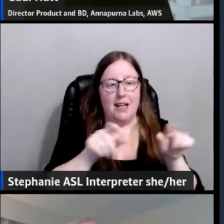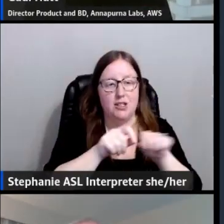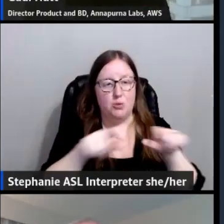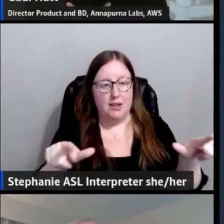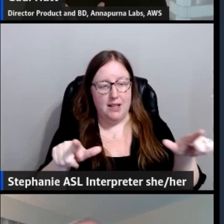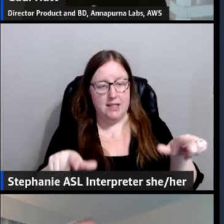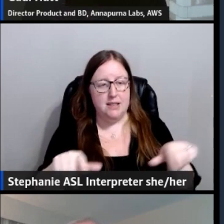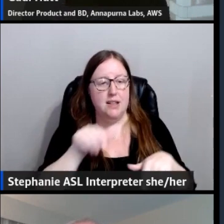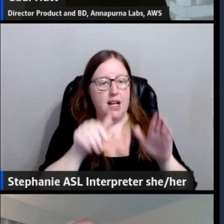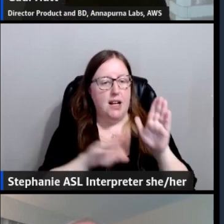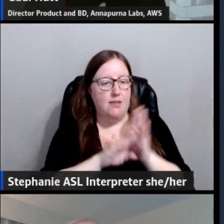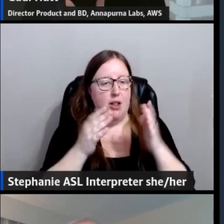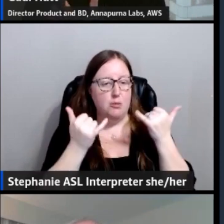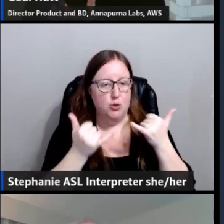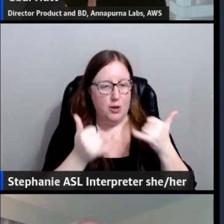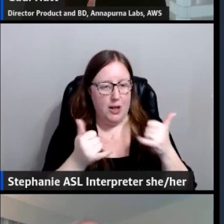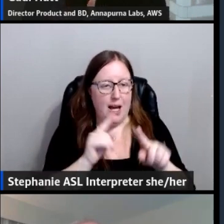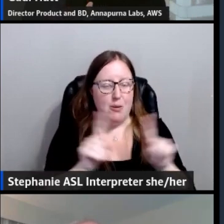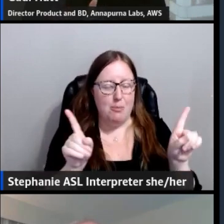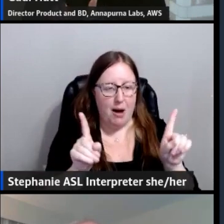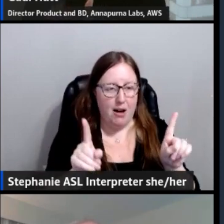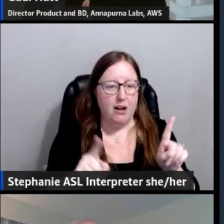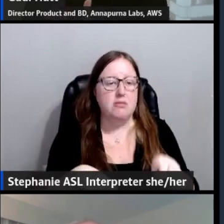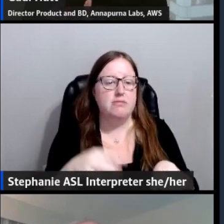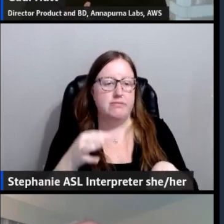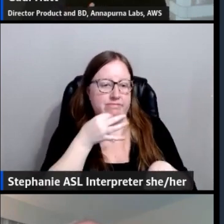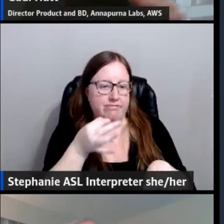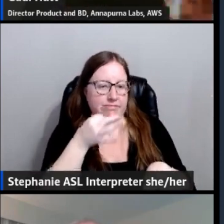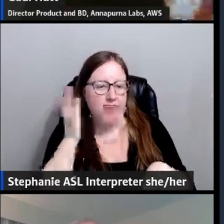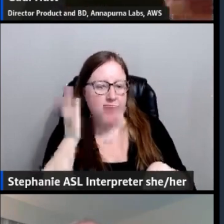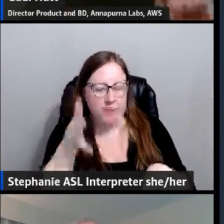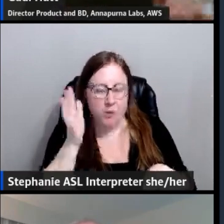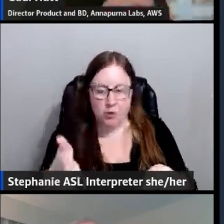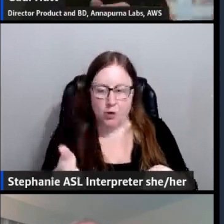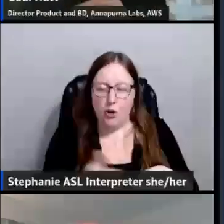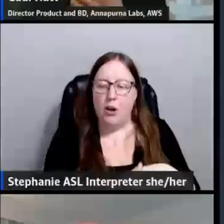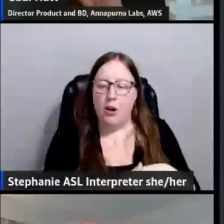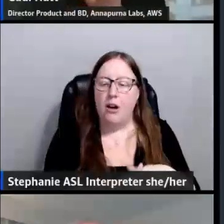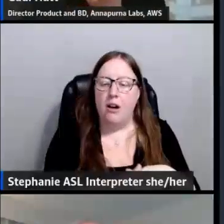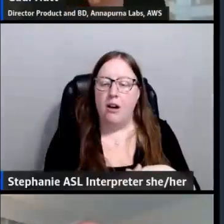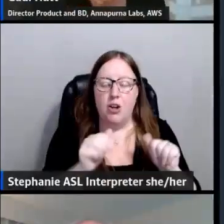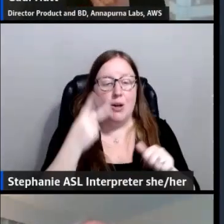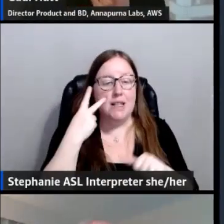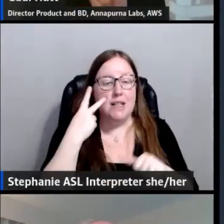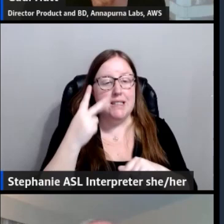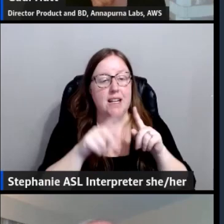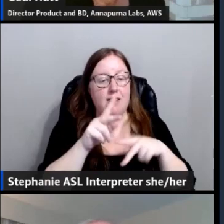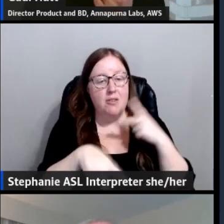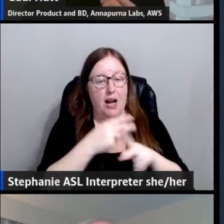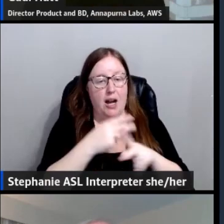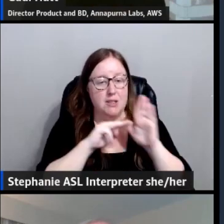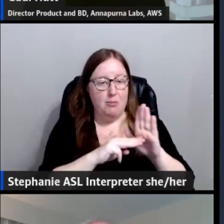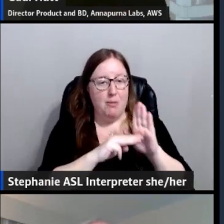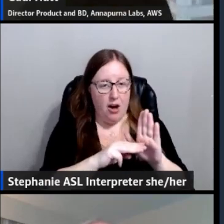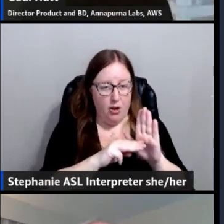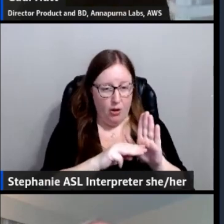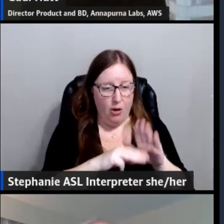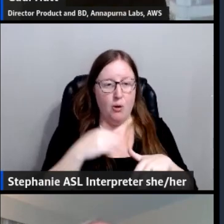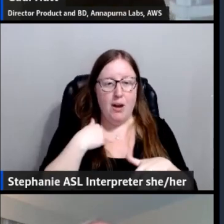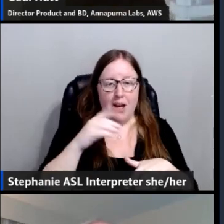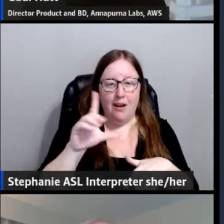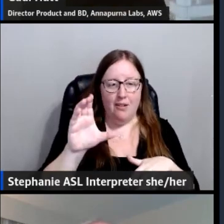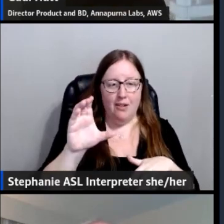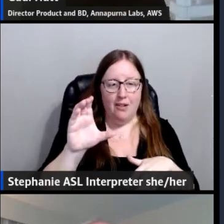not available today, but that's measurements we are doing internally now. And you can see different types of models. There is a clip model, which is